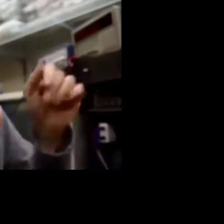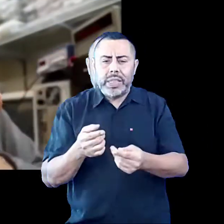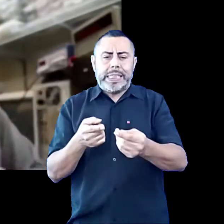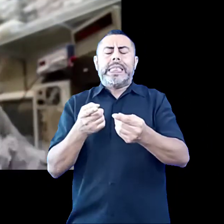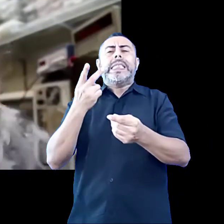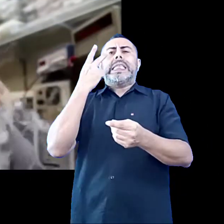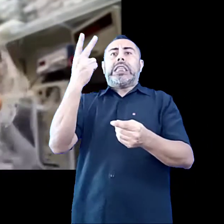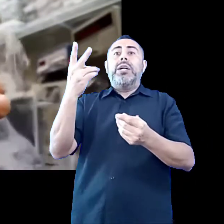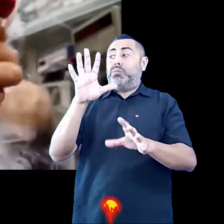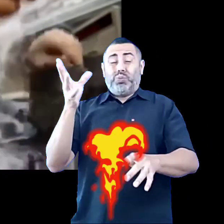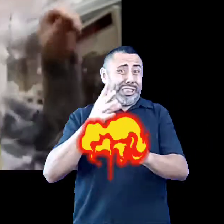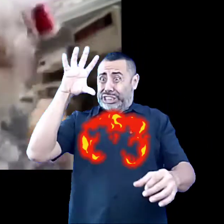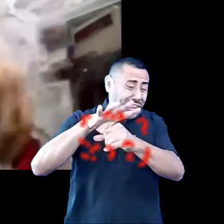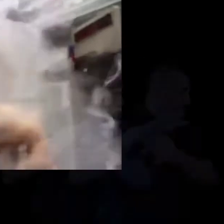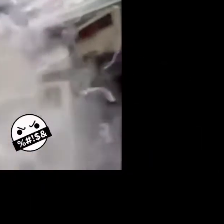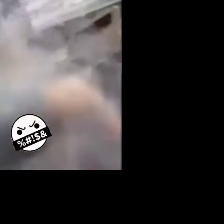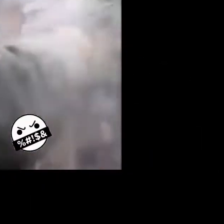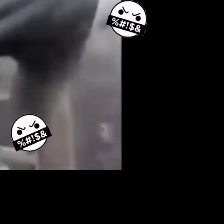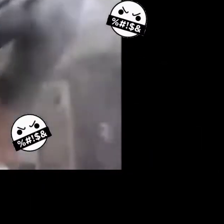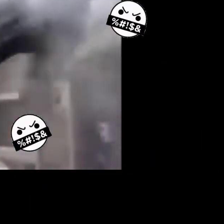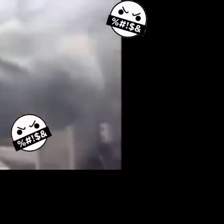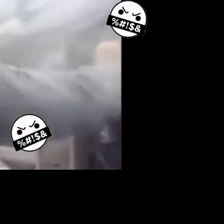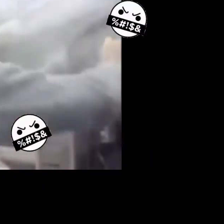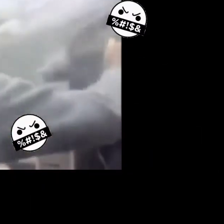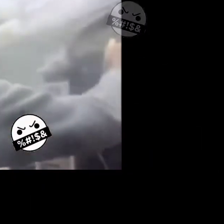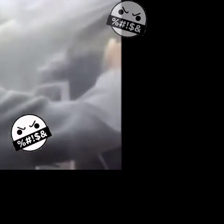There you go, you saw what happened. See